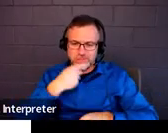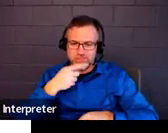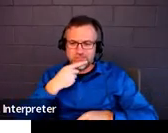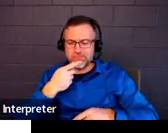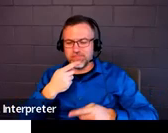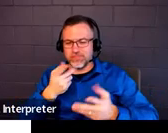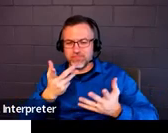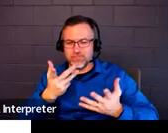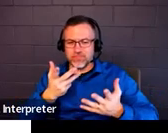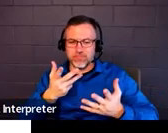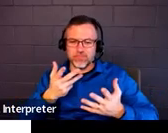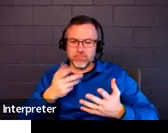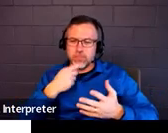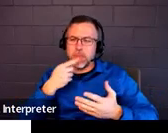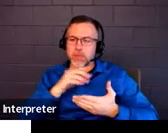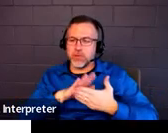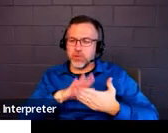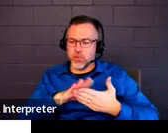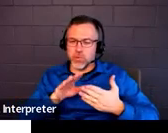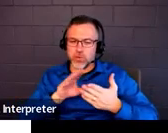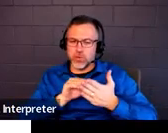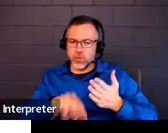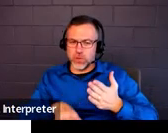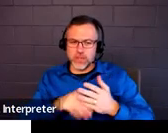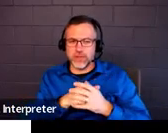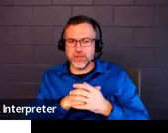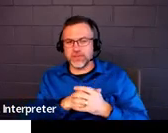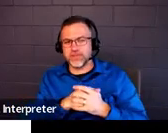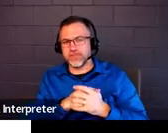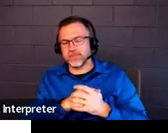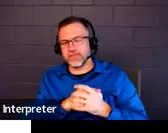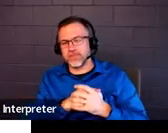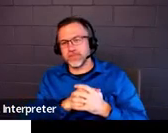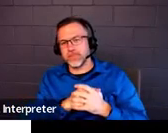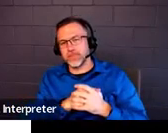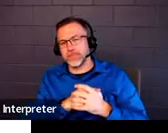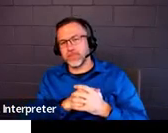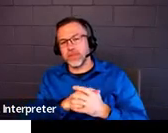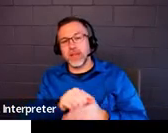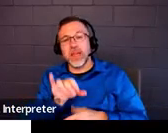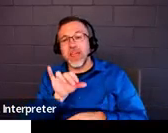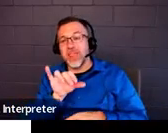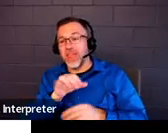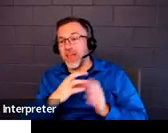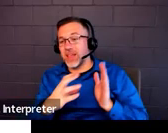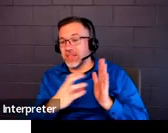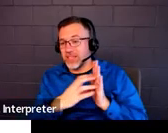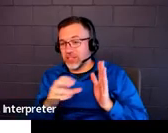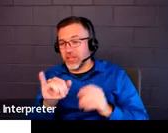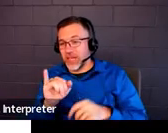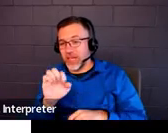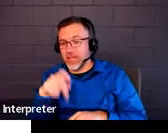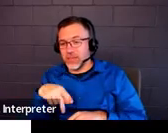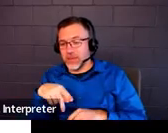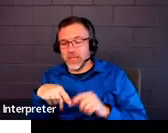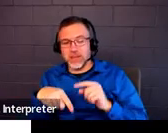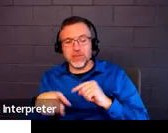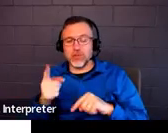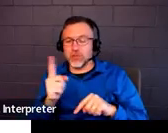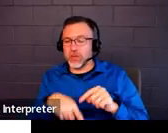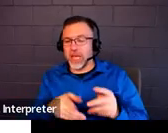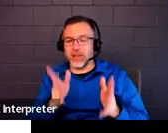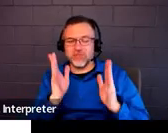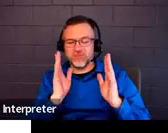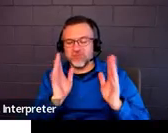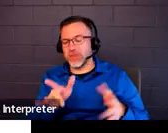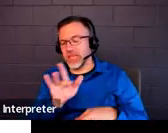So if we're just looking for a compliance standpoint, this section of the IEP can't be blank.